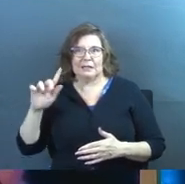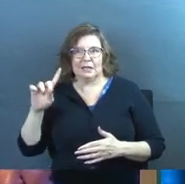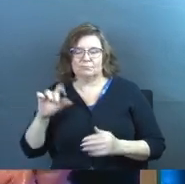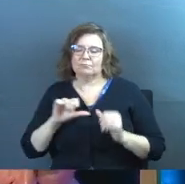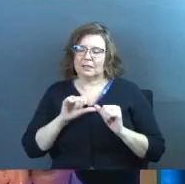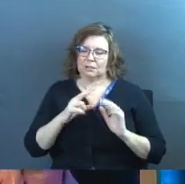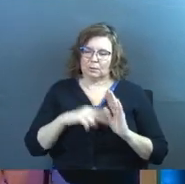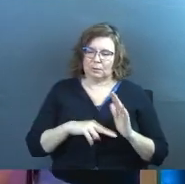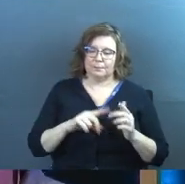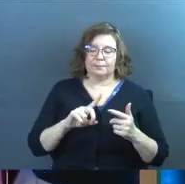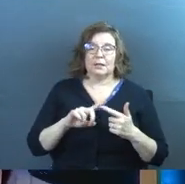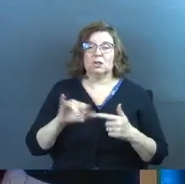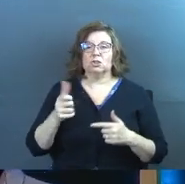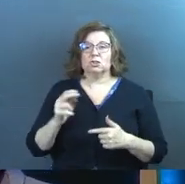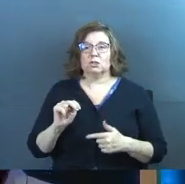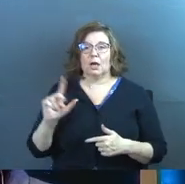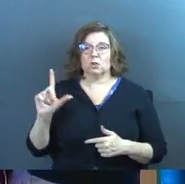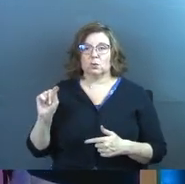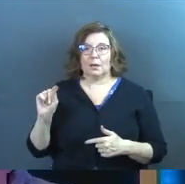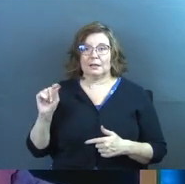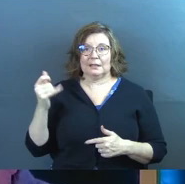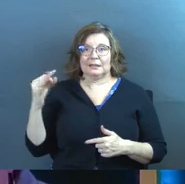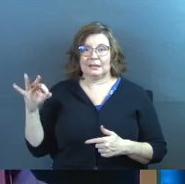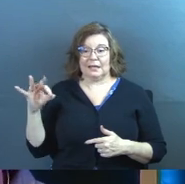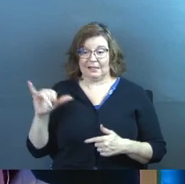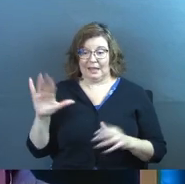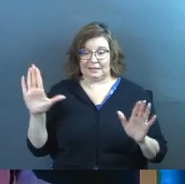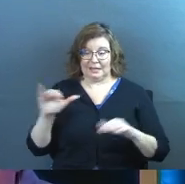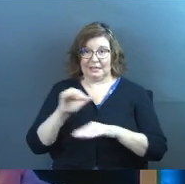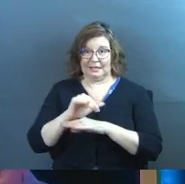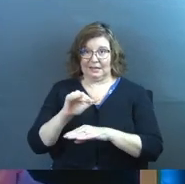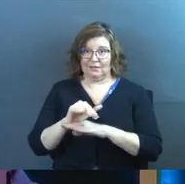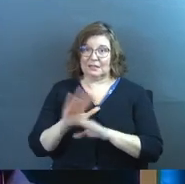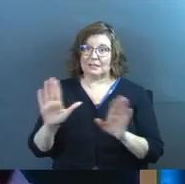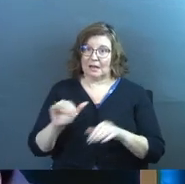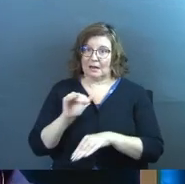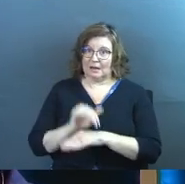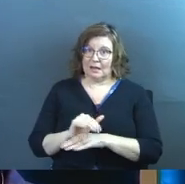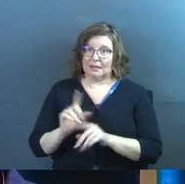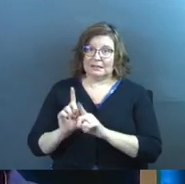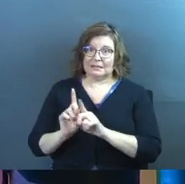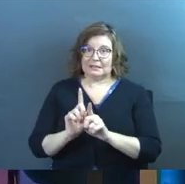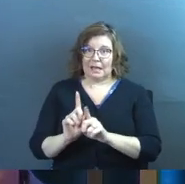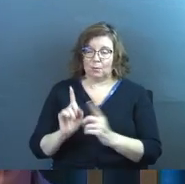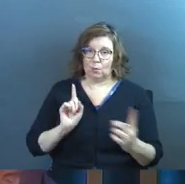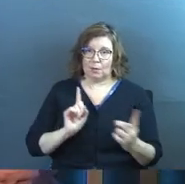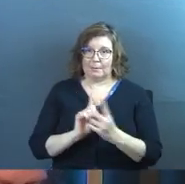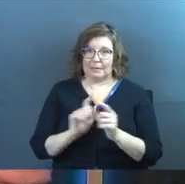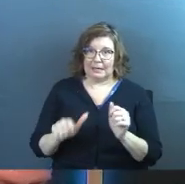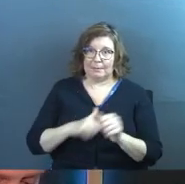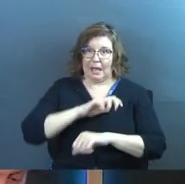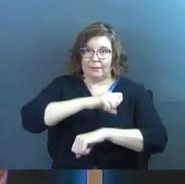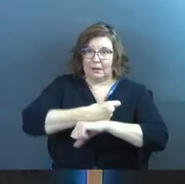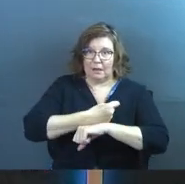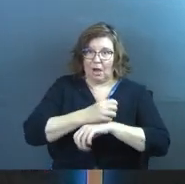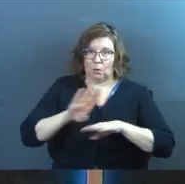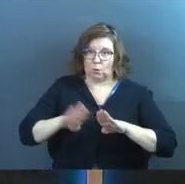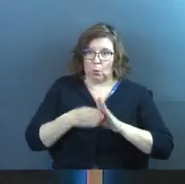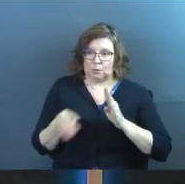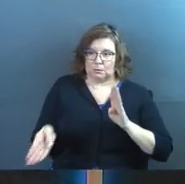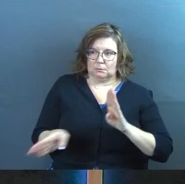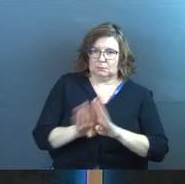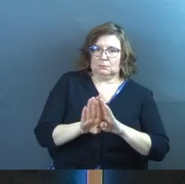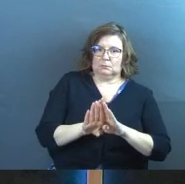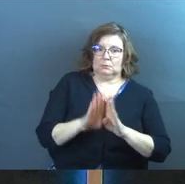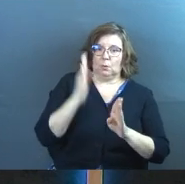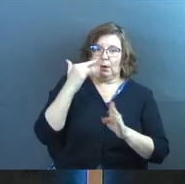keep reading. John 20, verse 19. That Sunday evening, so this is Sunday night, the disciples were meeting behind locked doors because they were